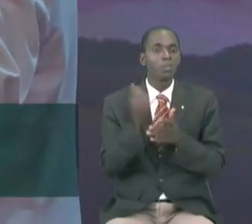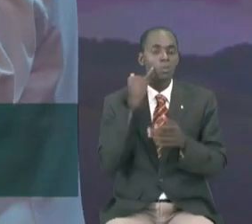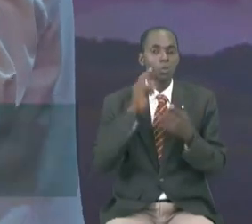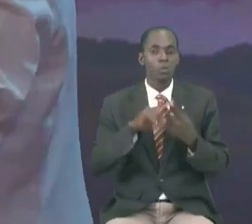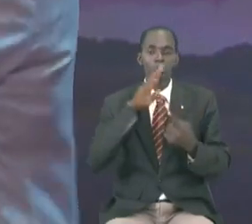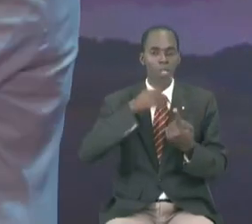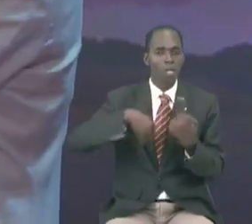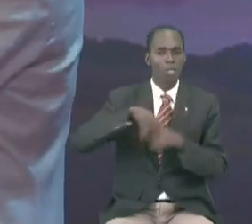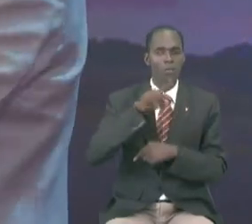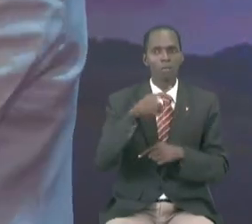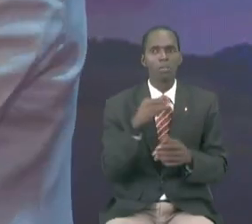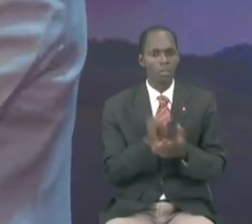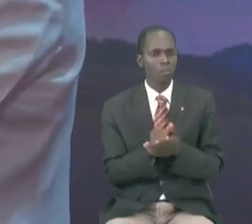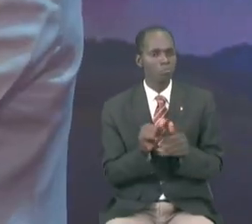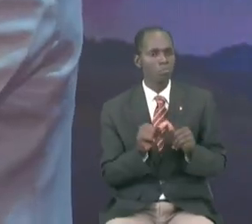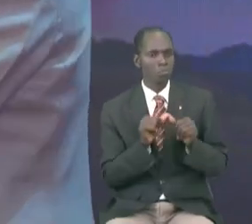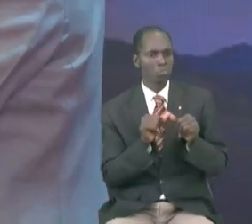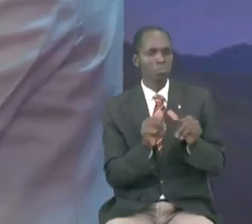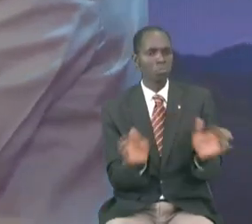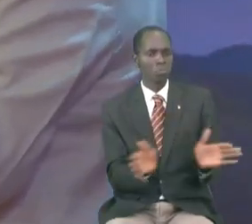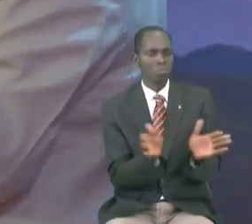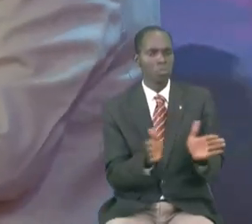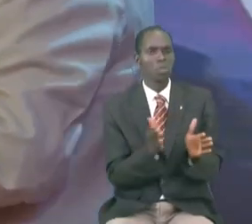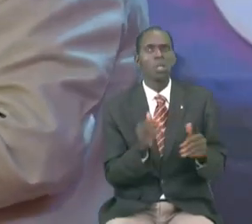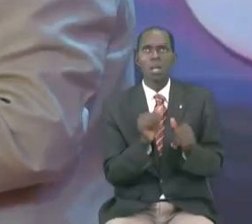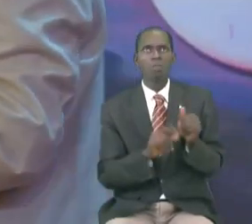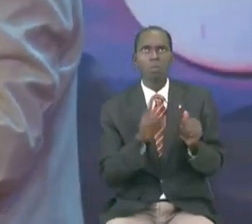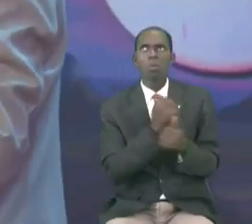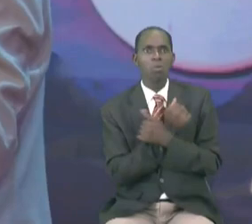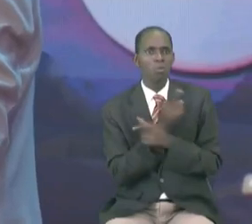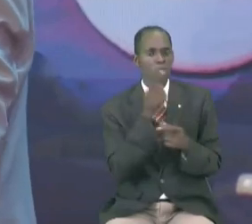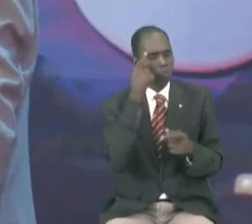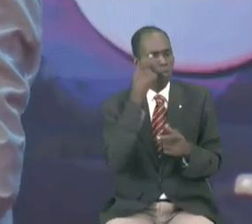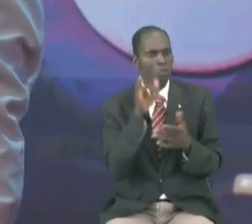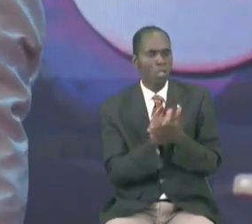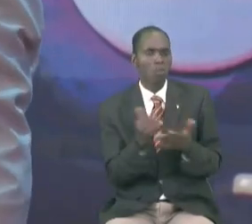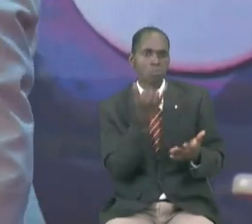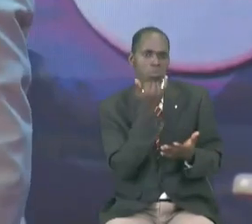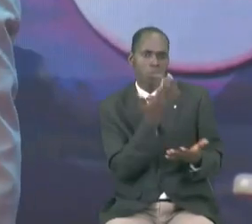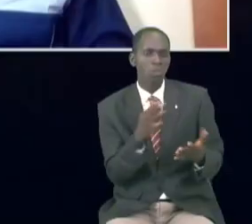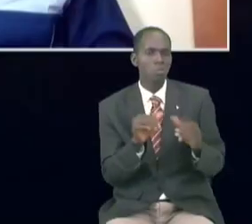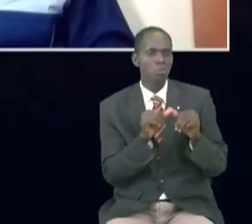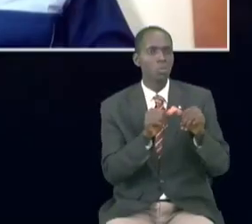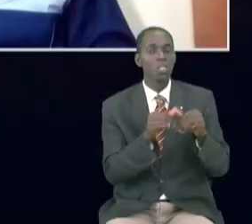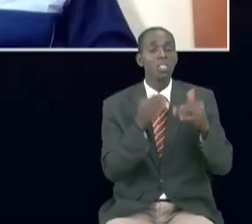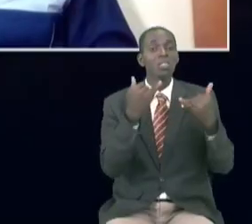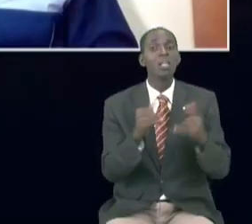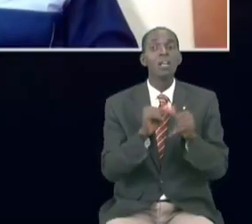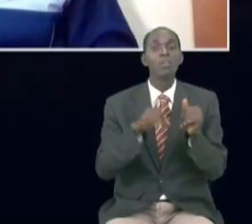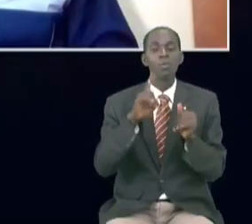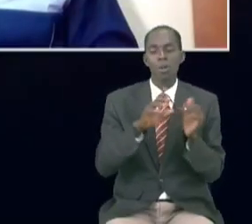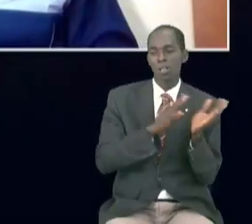everybody forsakes you, and you are there by yourself. Who are you blaming? Can you blame God? Hast